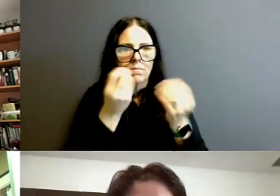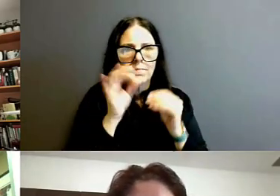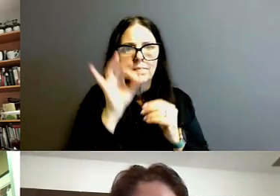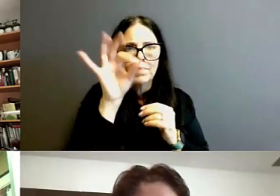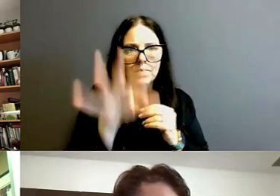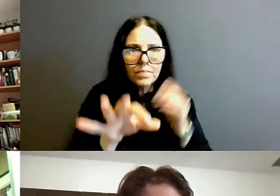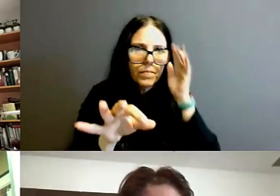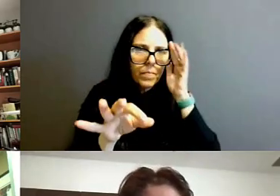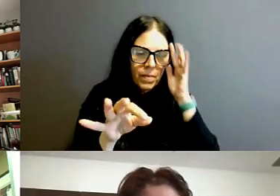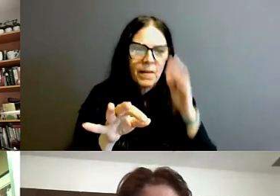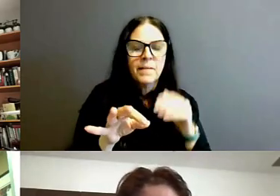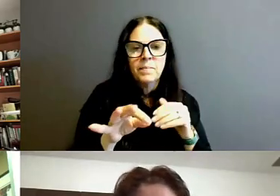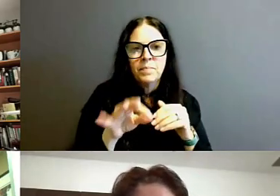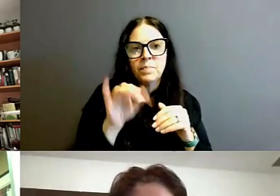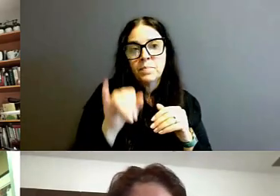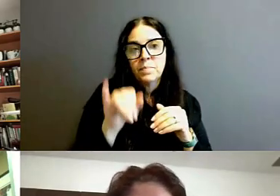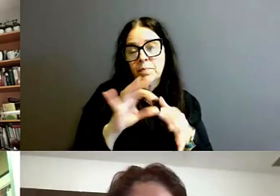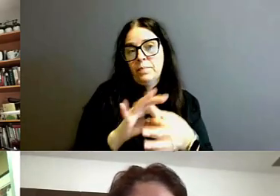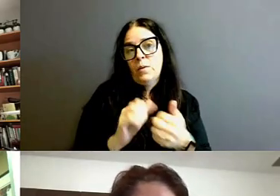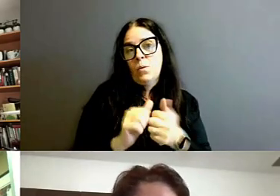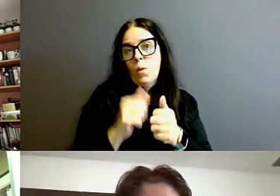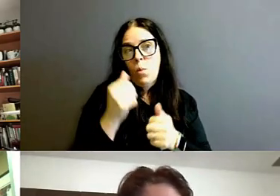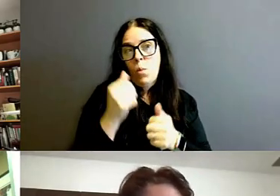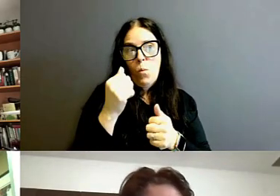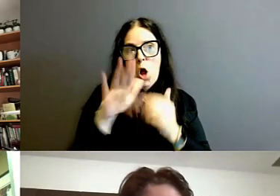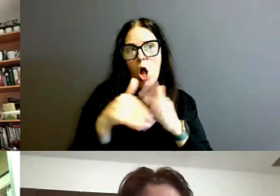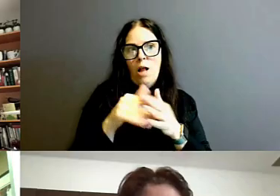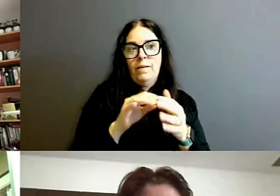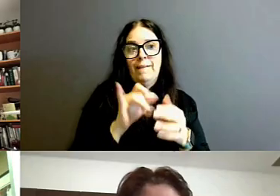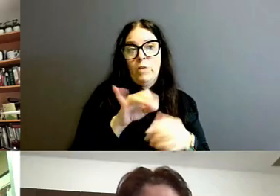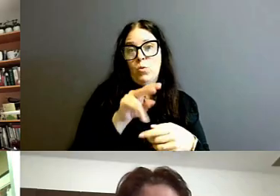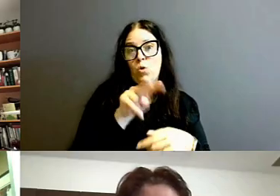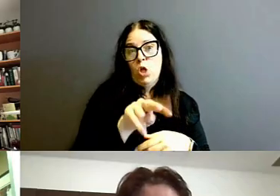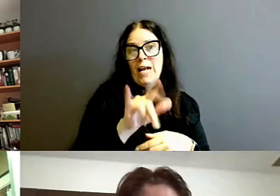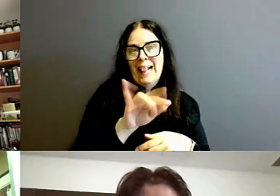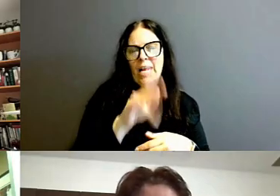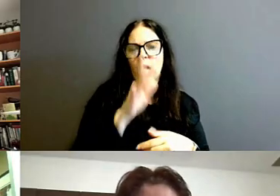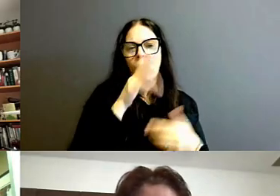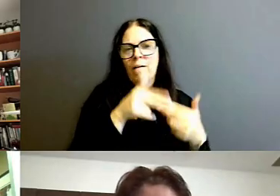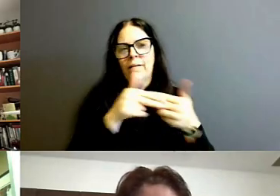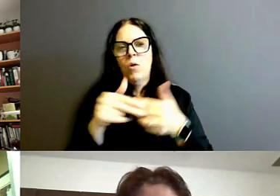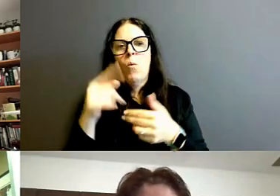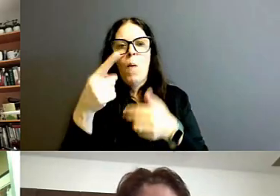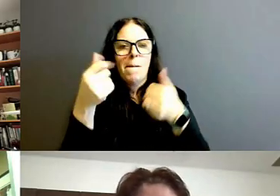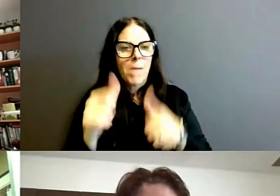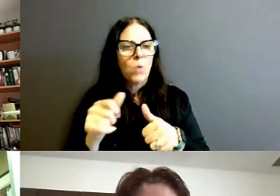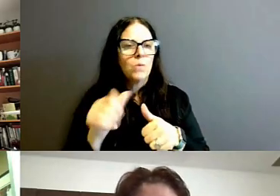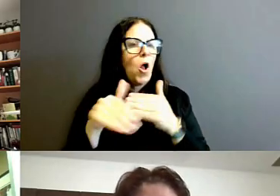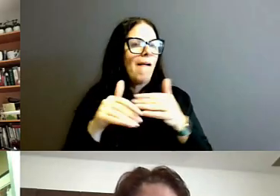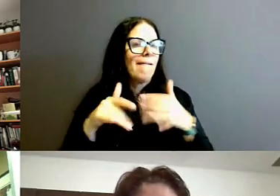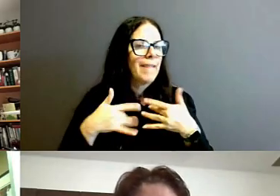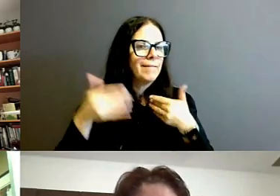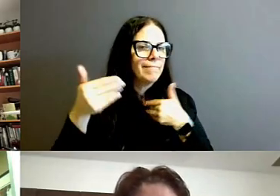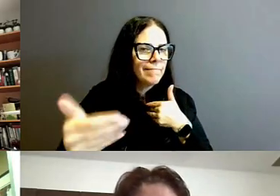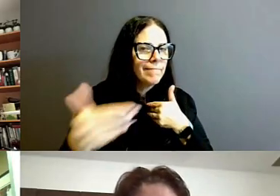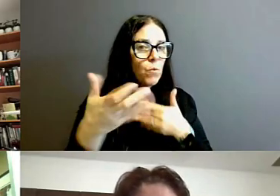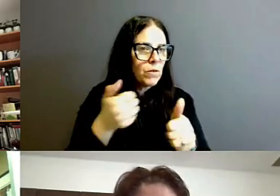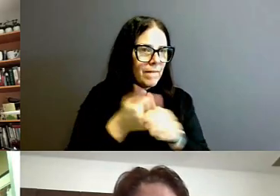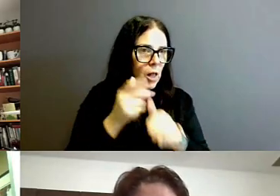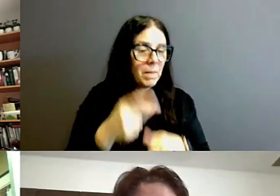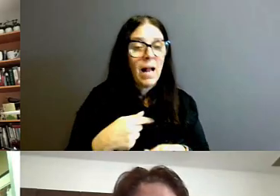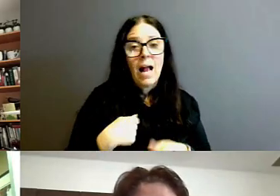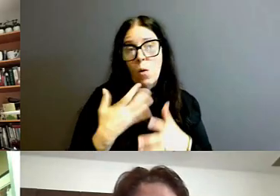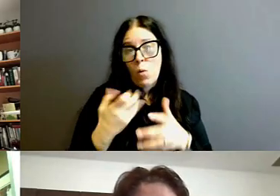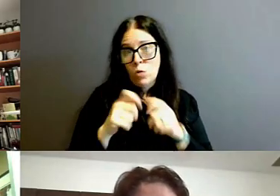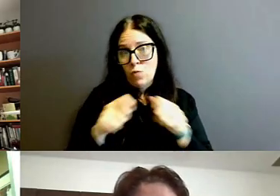goes to one posting with all the information that you may find helpful and useful if you want to follow up. I want to wrap up and just let you